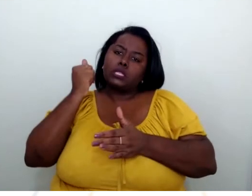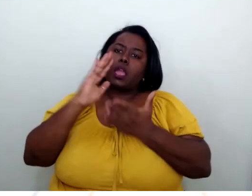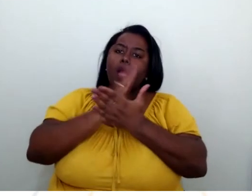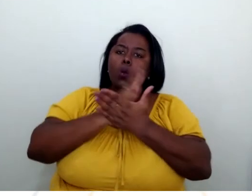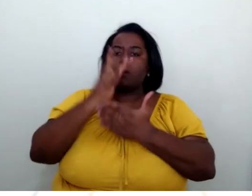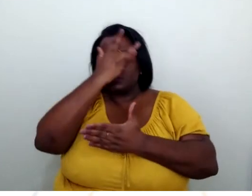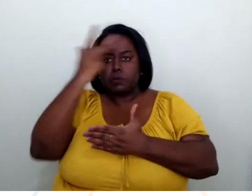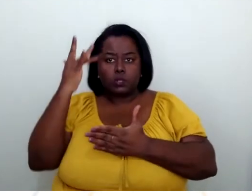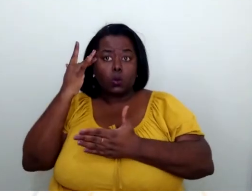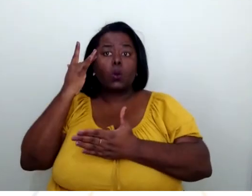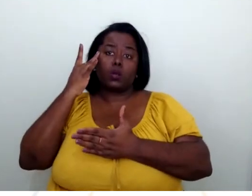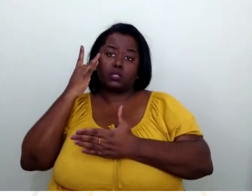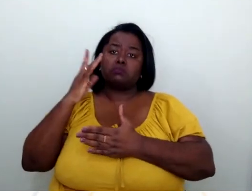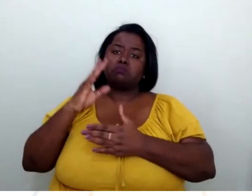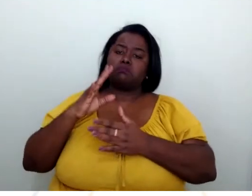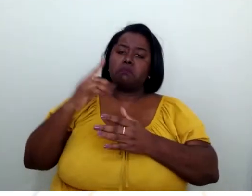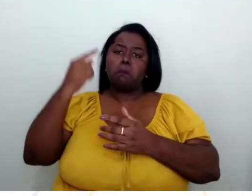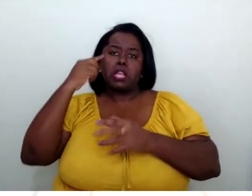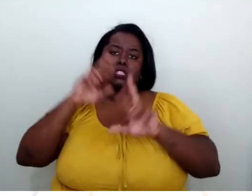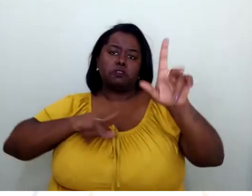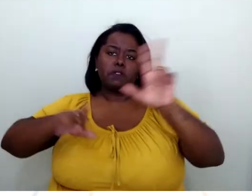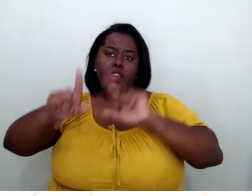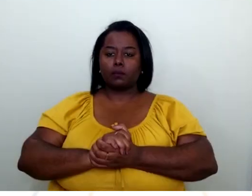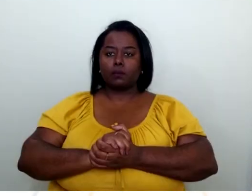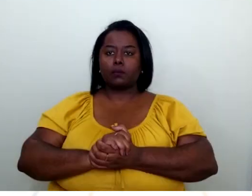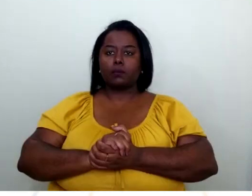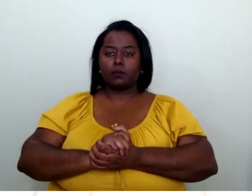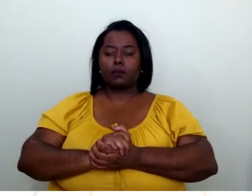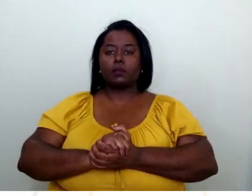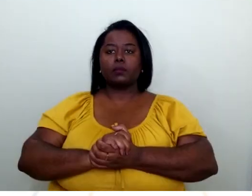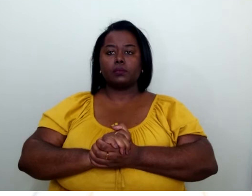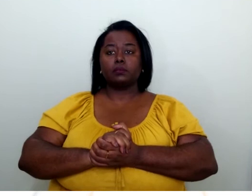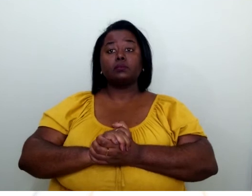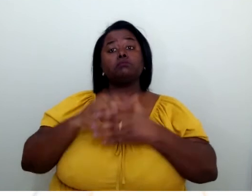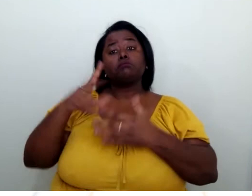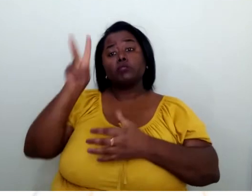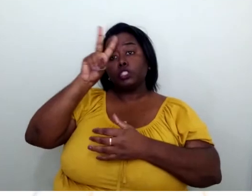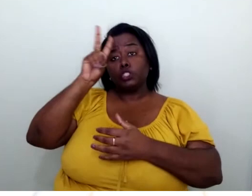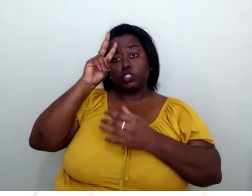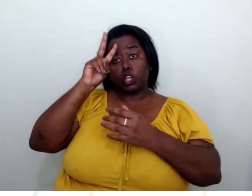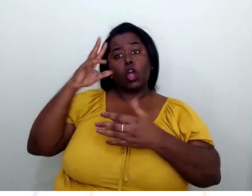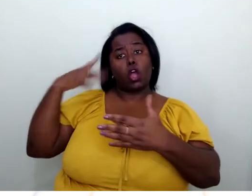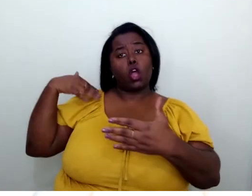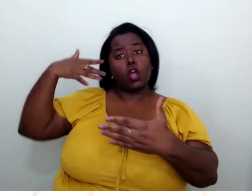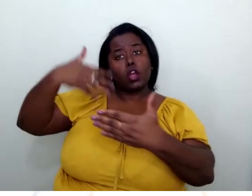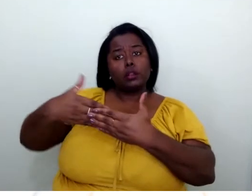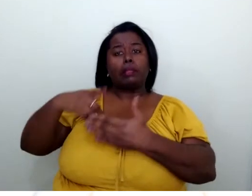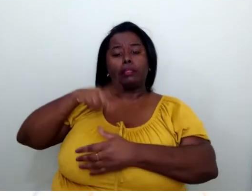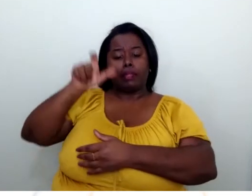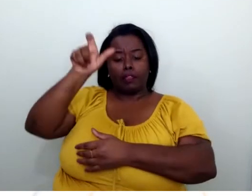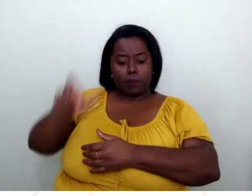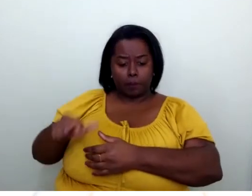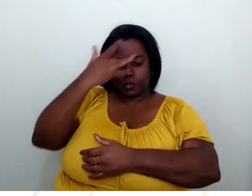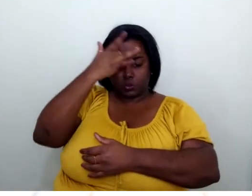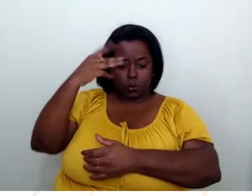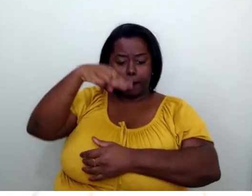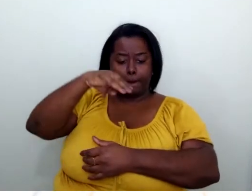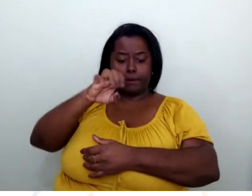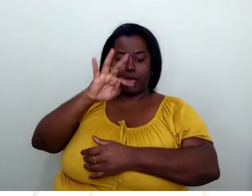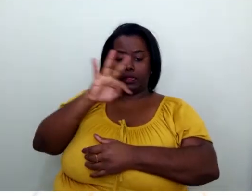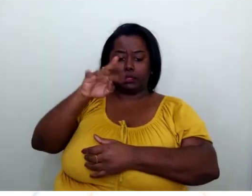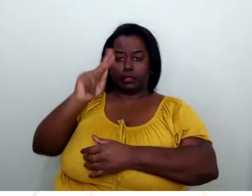relevance, the connections, the curiosity. Secondly, it talks about the importance of relationships, that sense of community